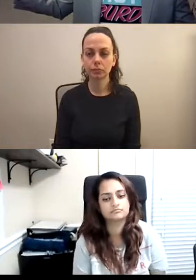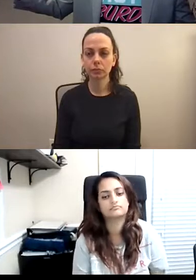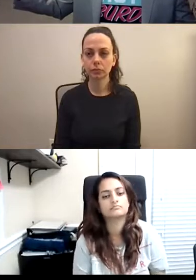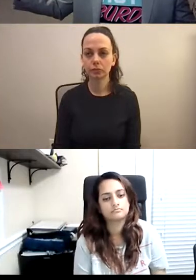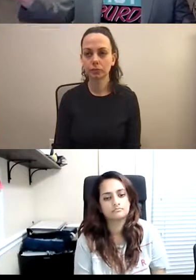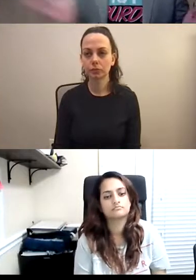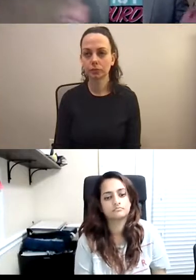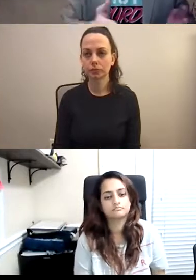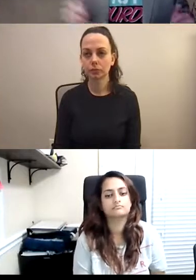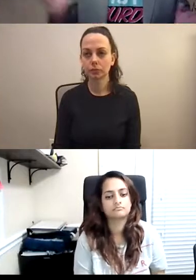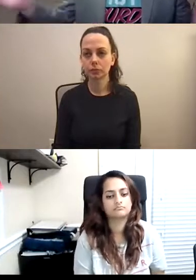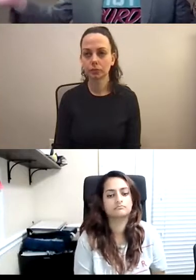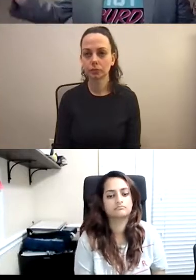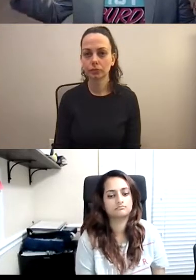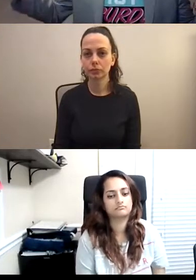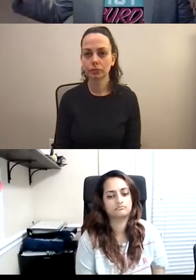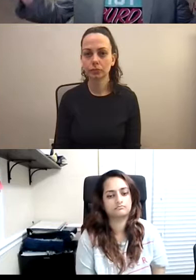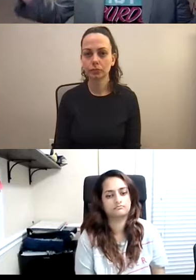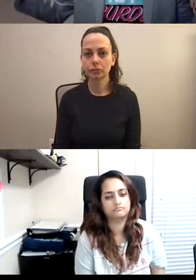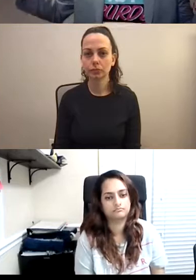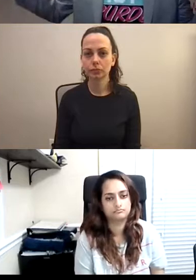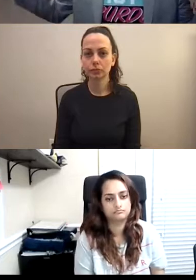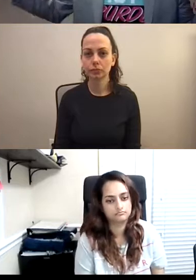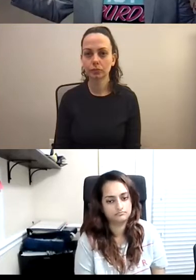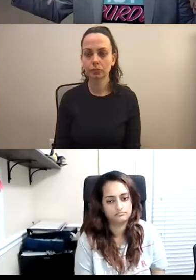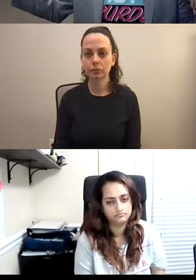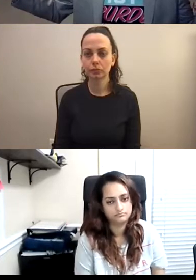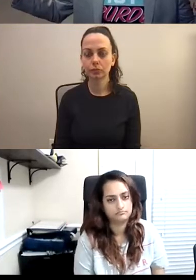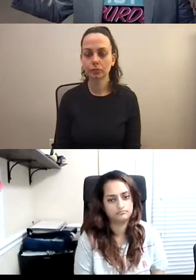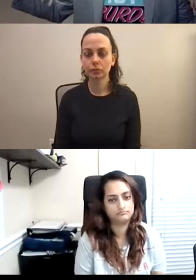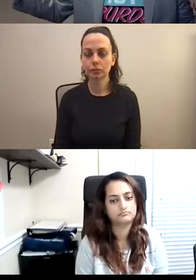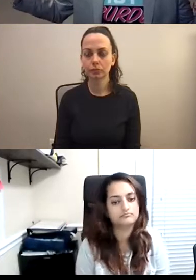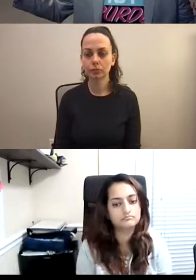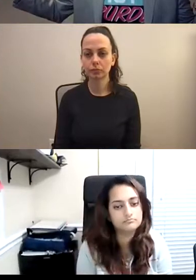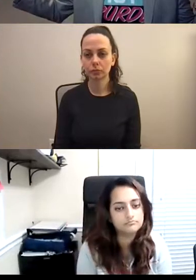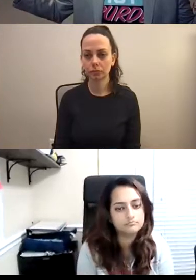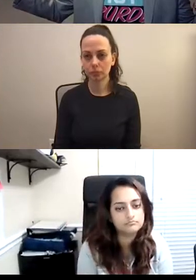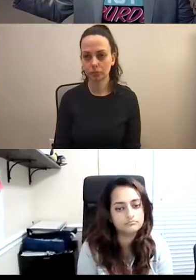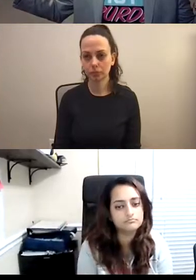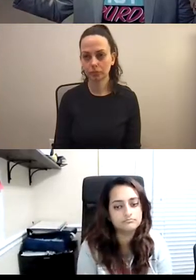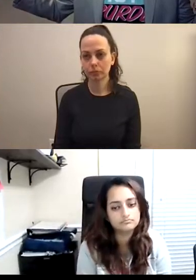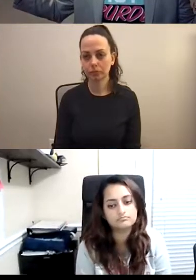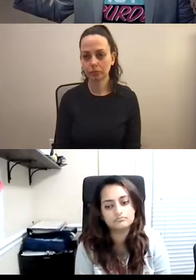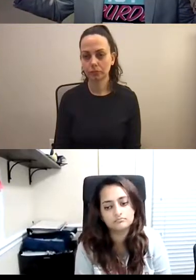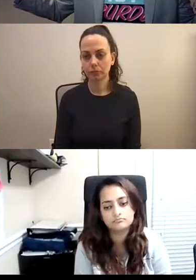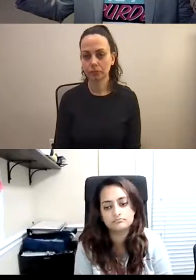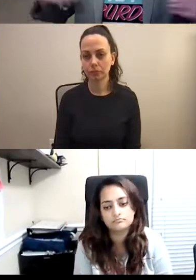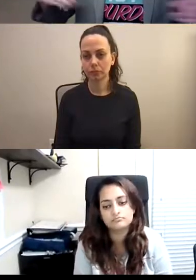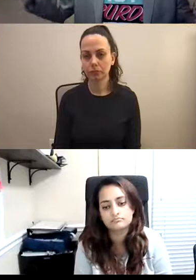And how often do any of us, we don't want to be rejected, and we know what that feels like. So let's